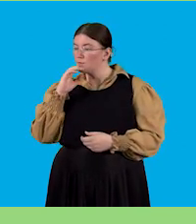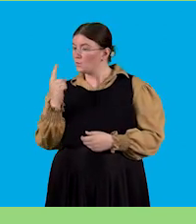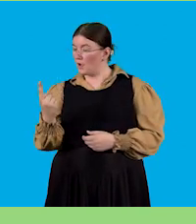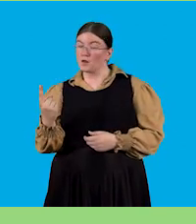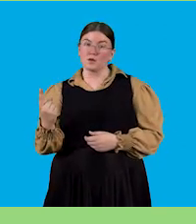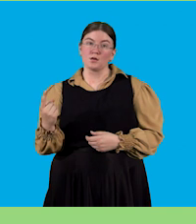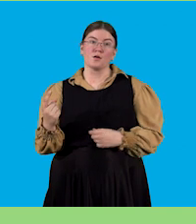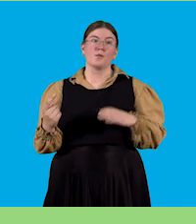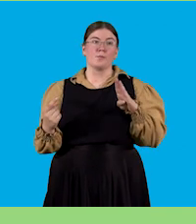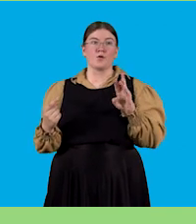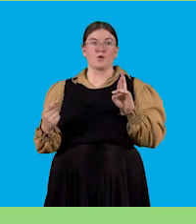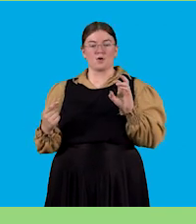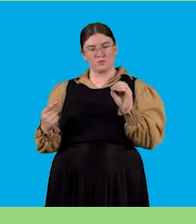bronchi.